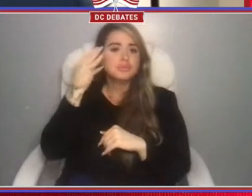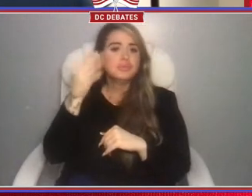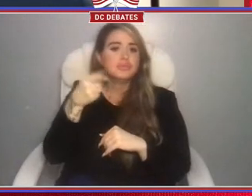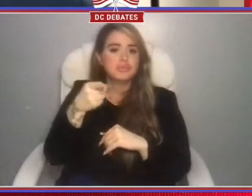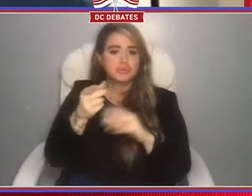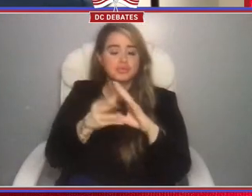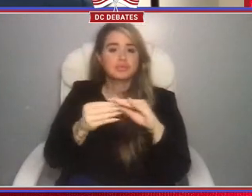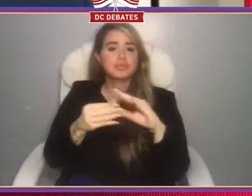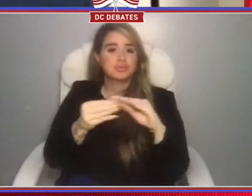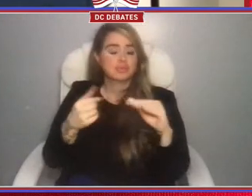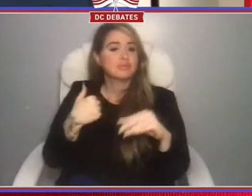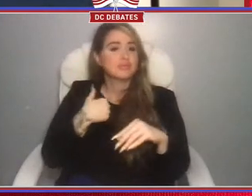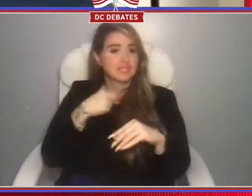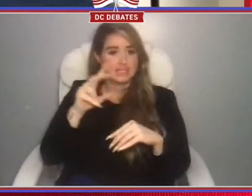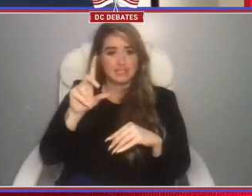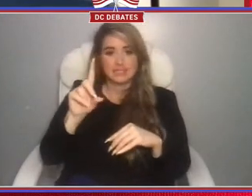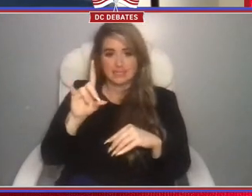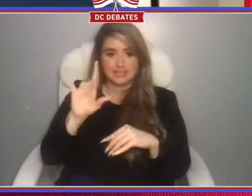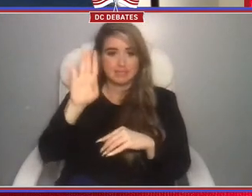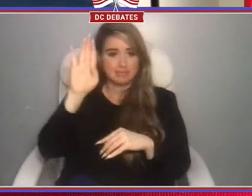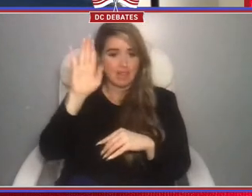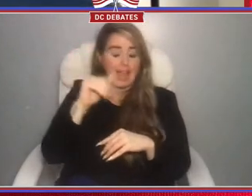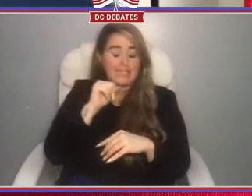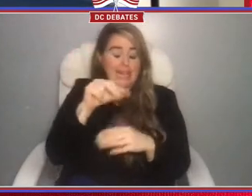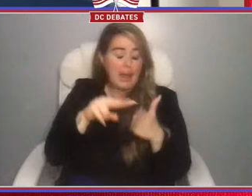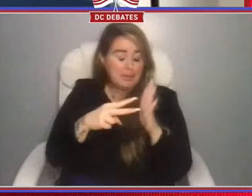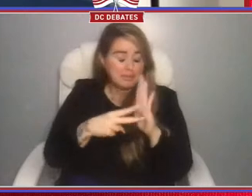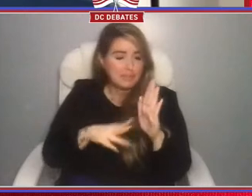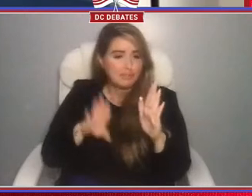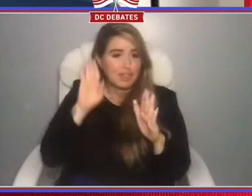I actually didn't raise my hand, but I'm happy to respond.